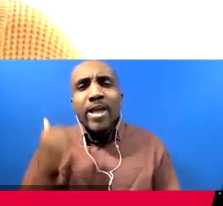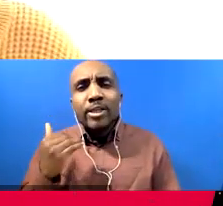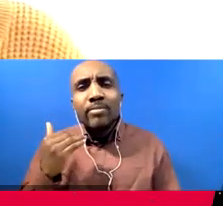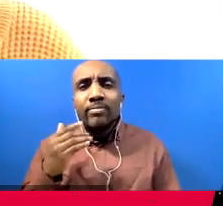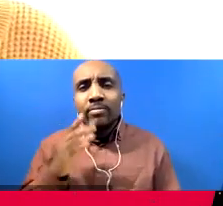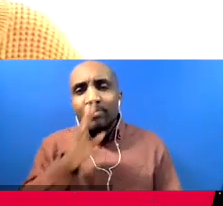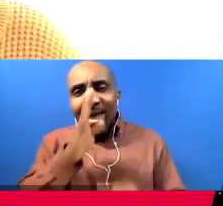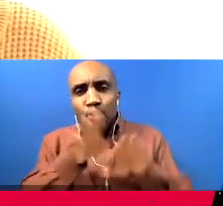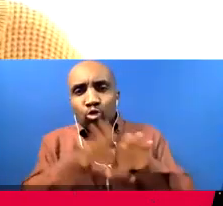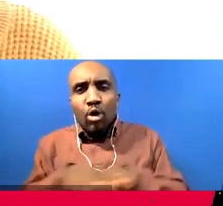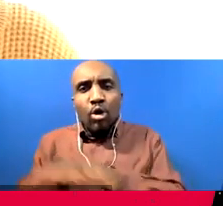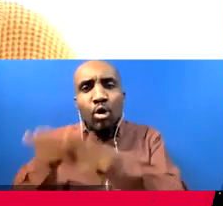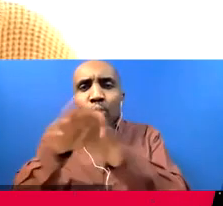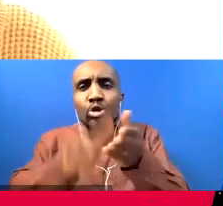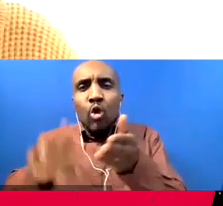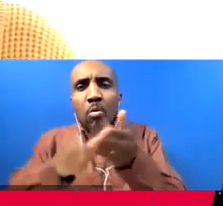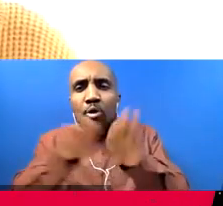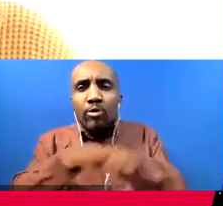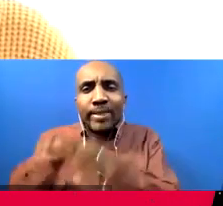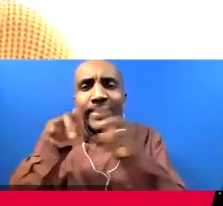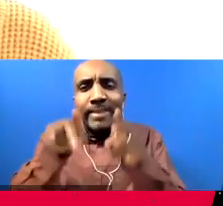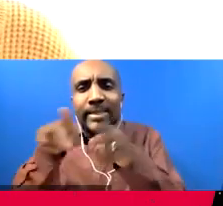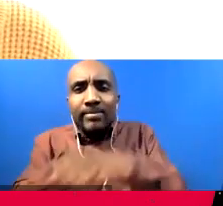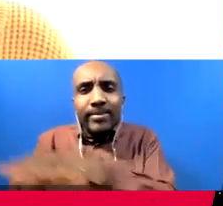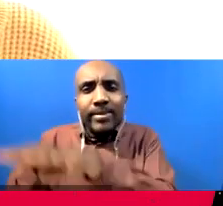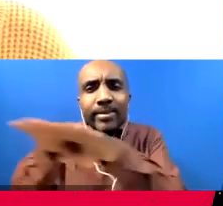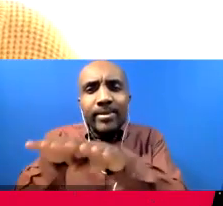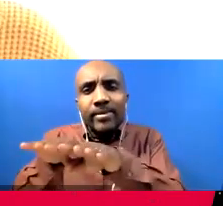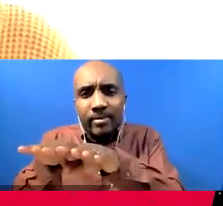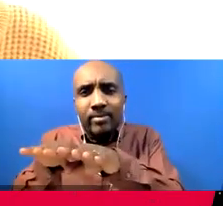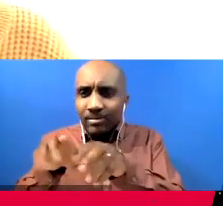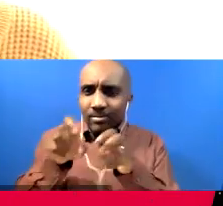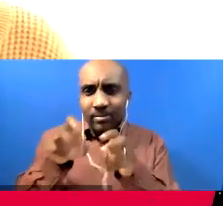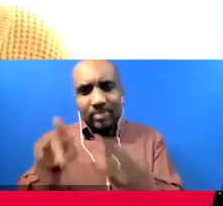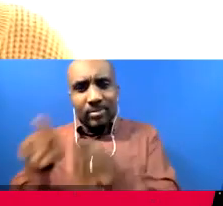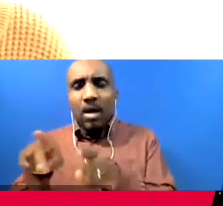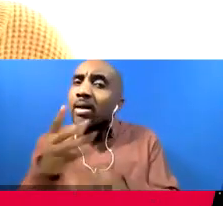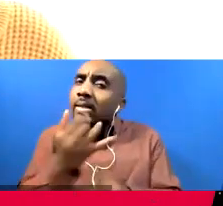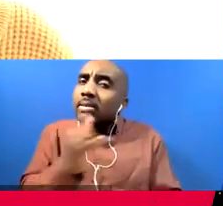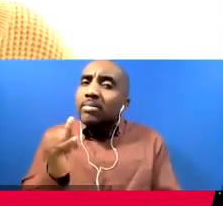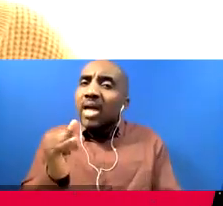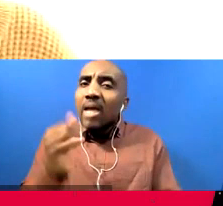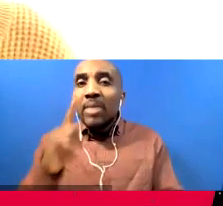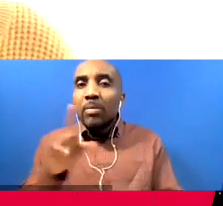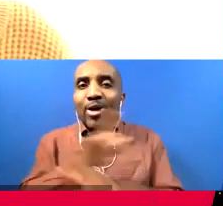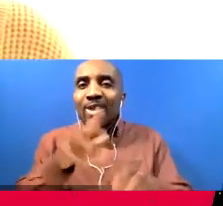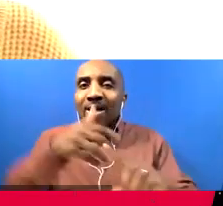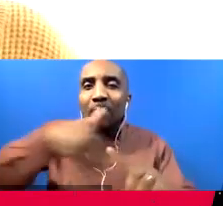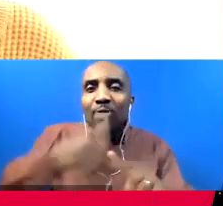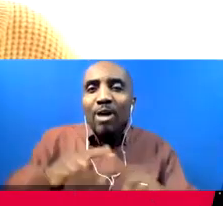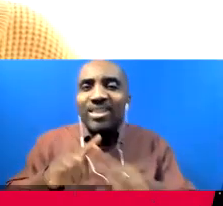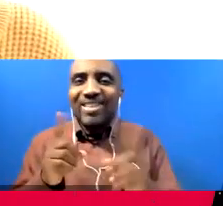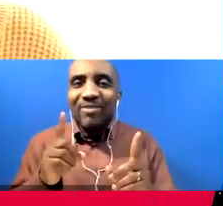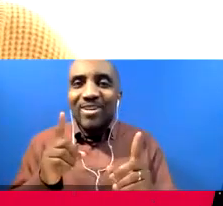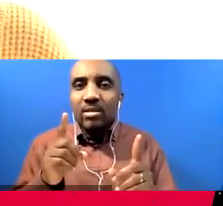unfortunately, because of how racism and heteronormativity and all of that, those oppressive systems work, you know, sometimes it will be